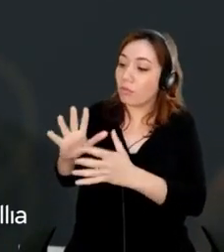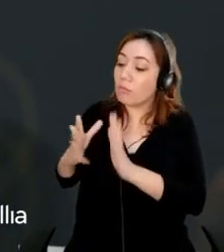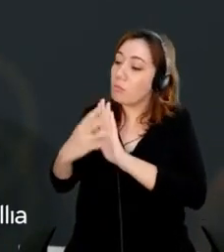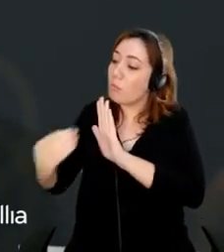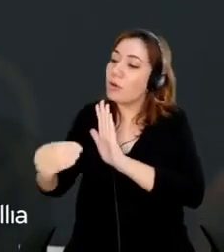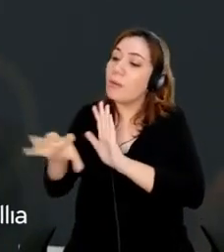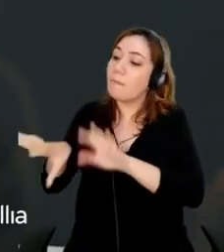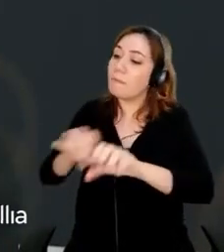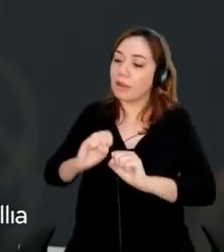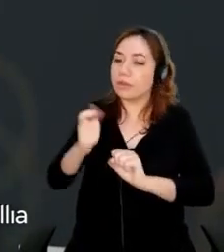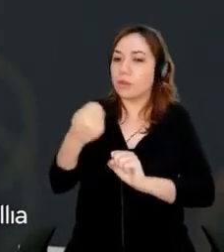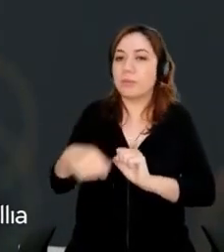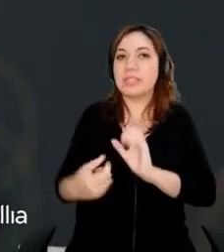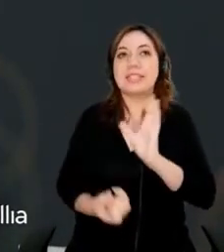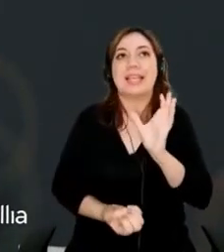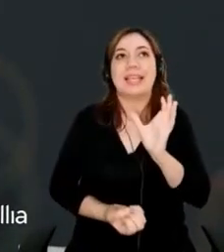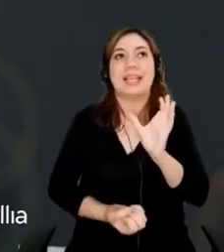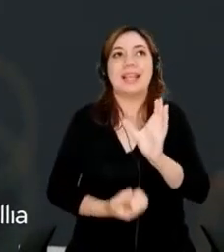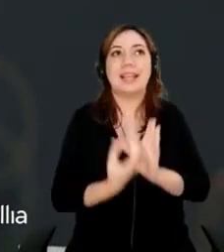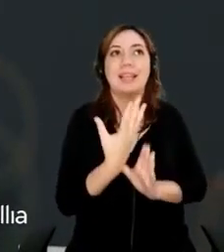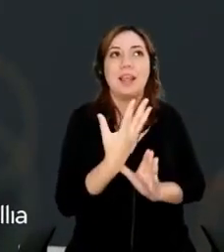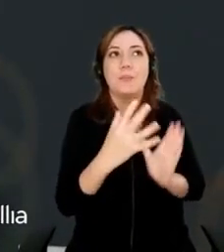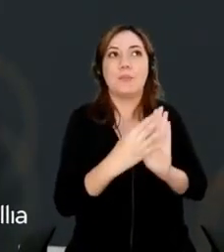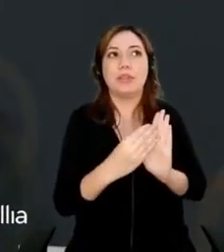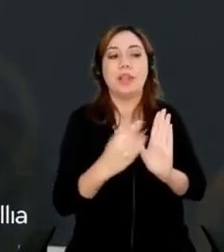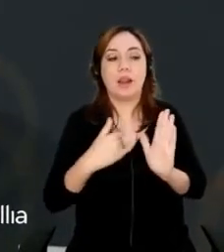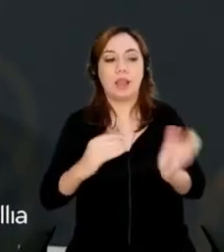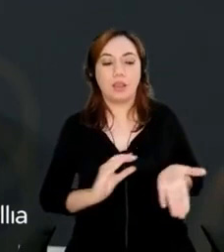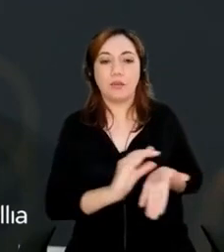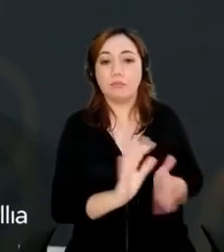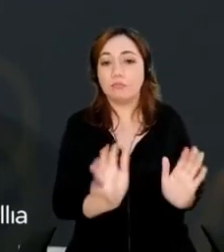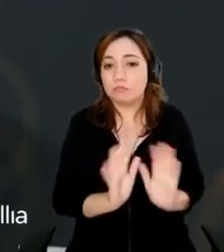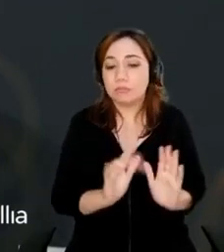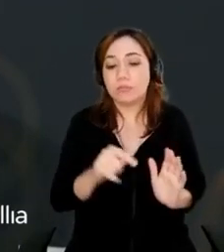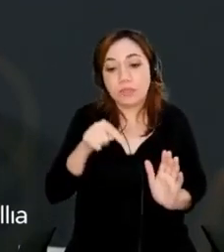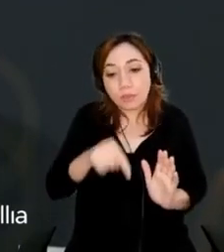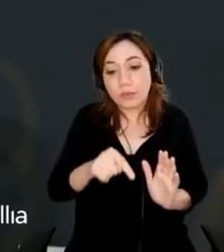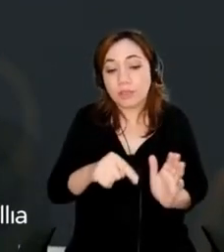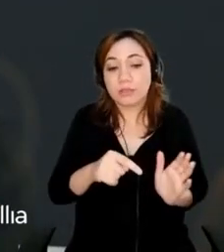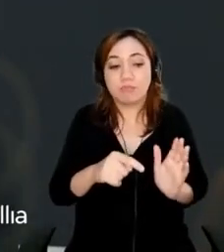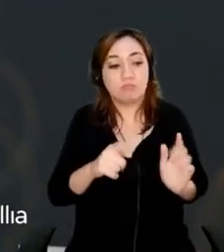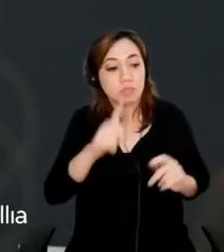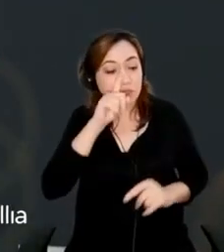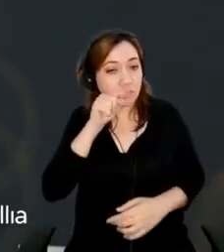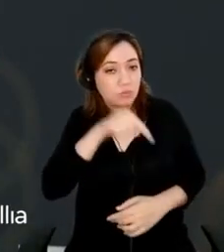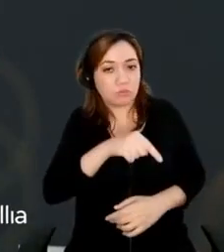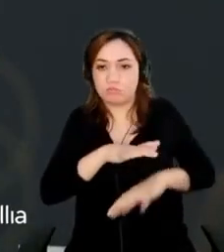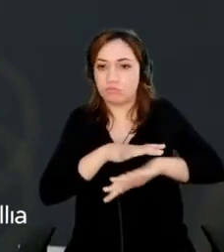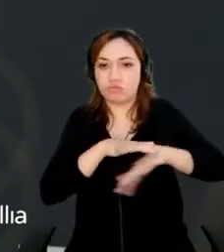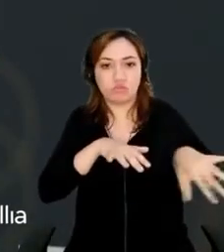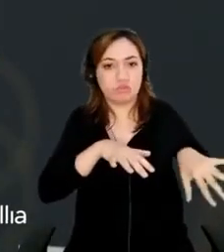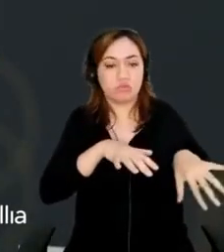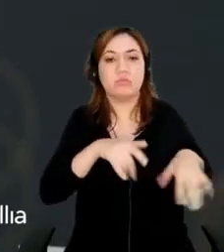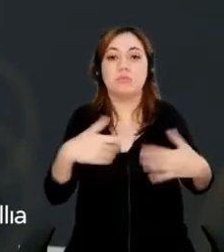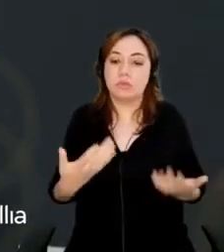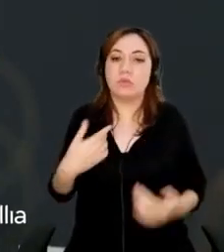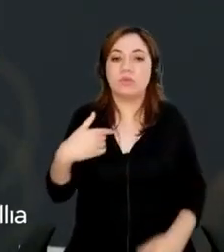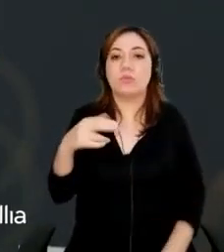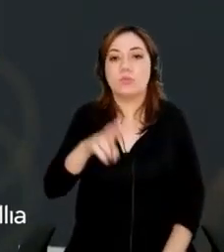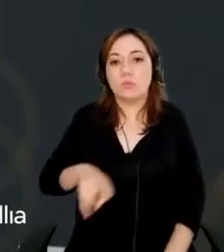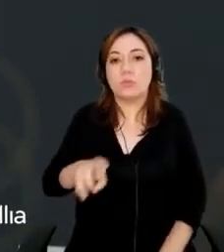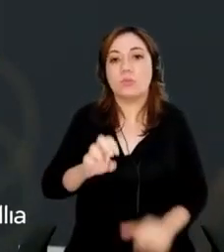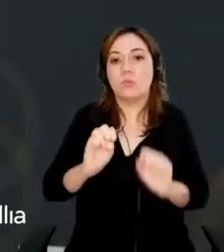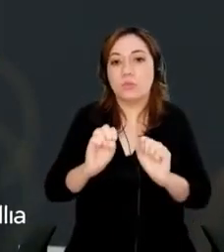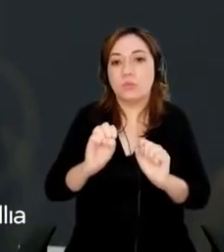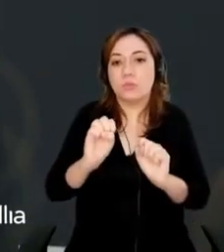model. So a lot of that upfront risk is gone, and we can use the already available